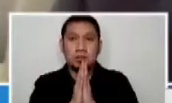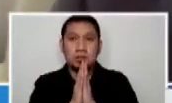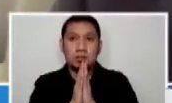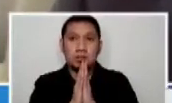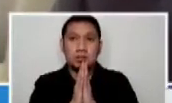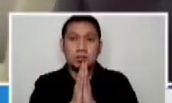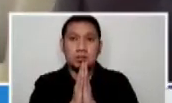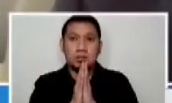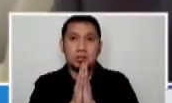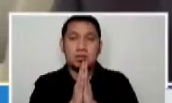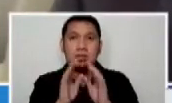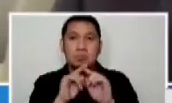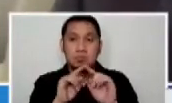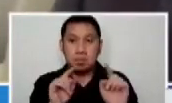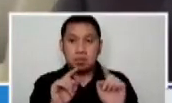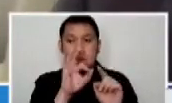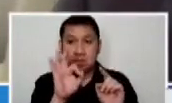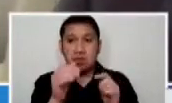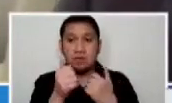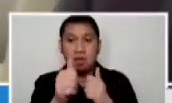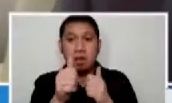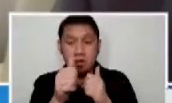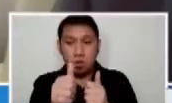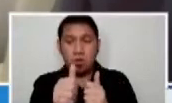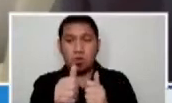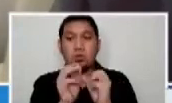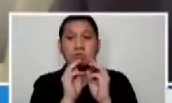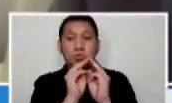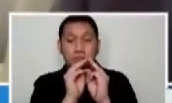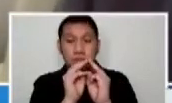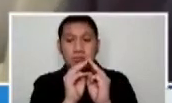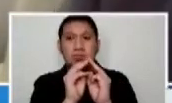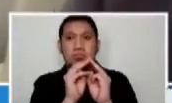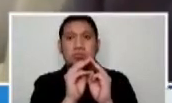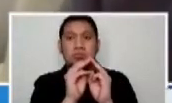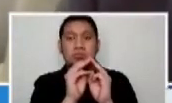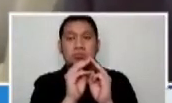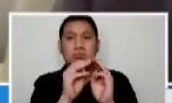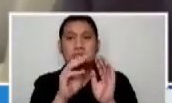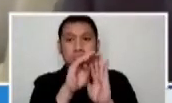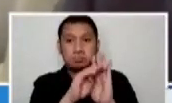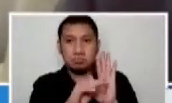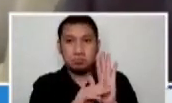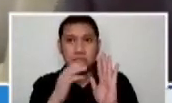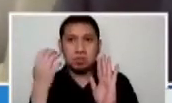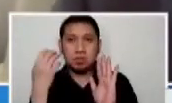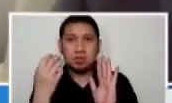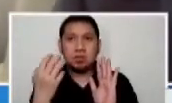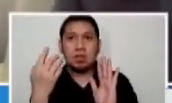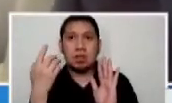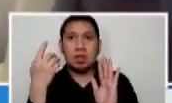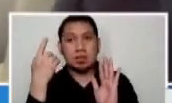social distancing of at least 1.5 meters. So ang nangyari, yung mosque na yon could only